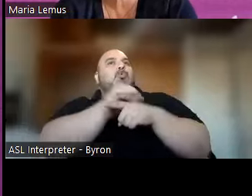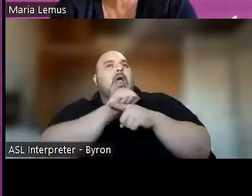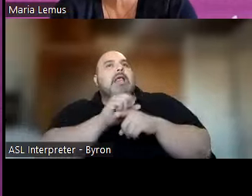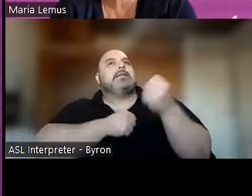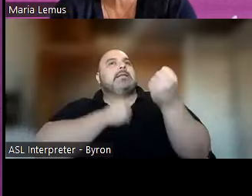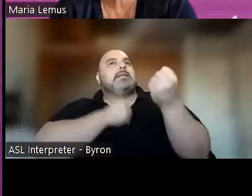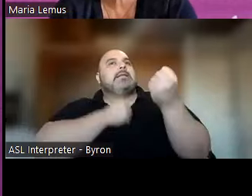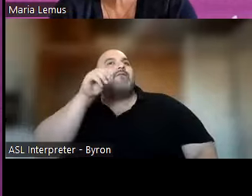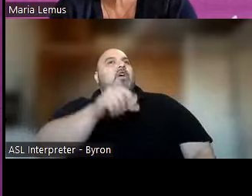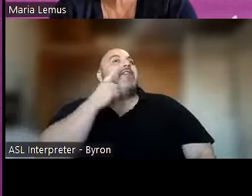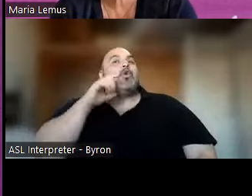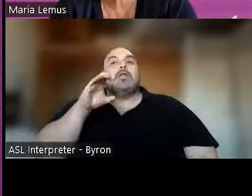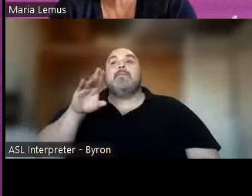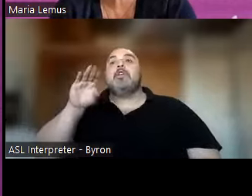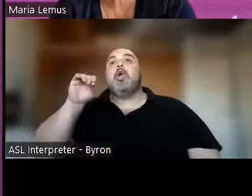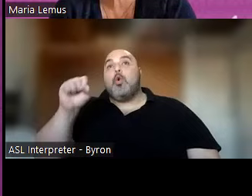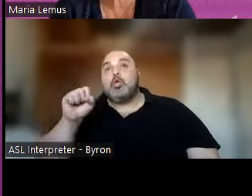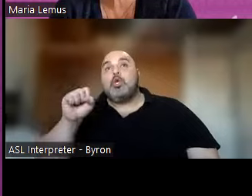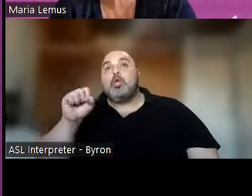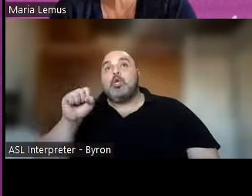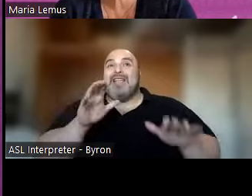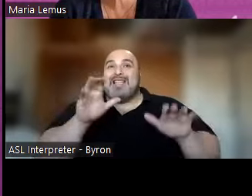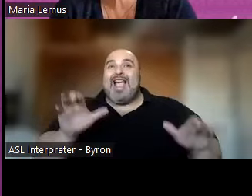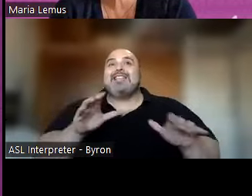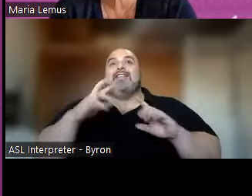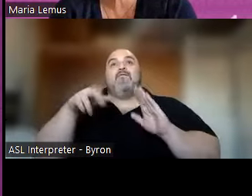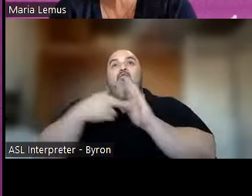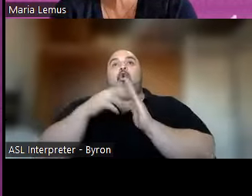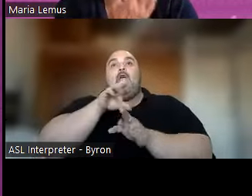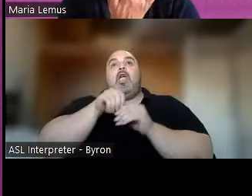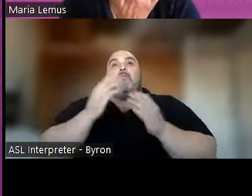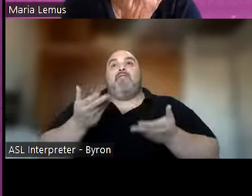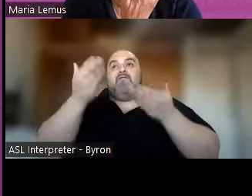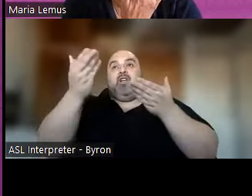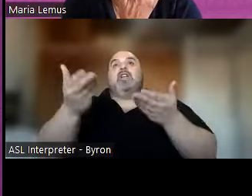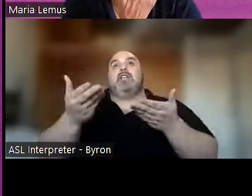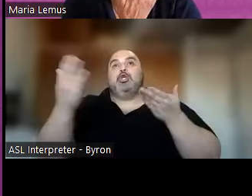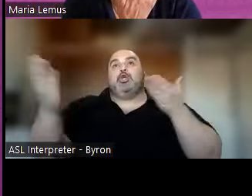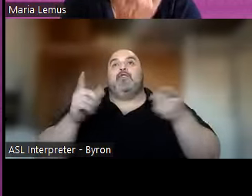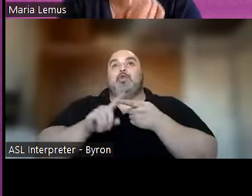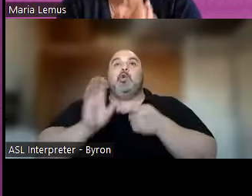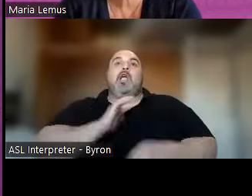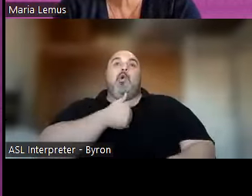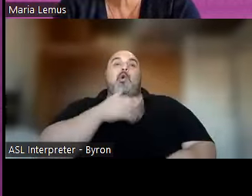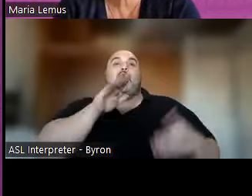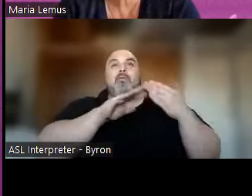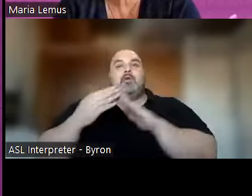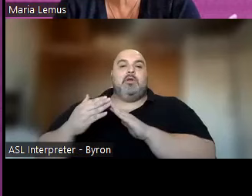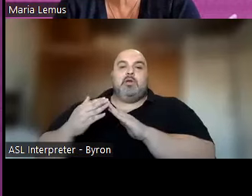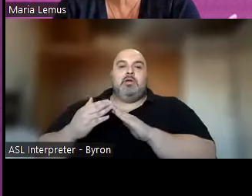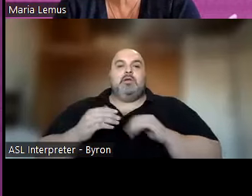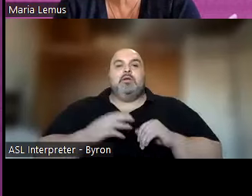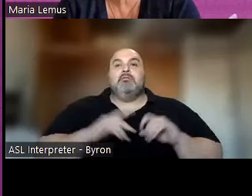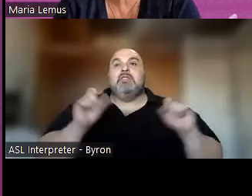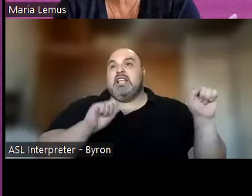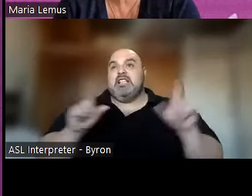be able to really play an active role in providing service to our communities. The next slide,